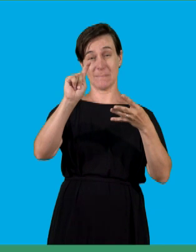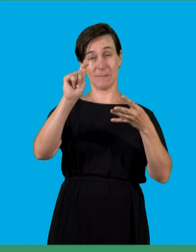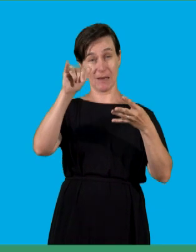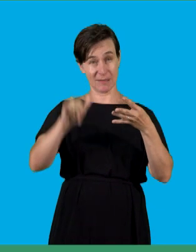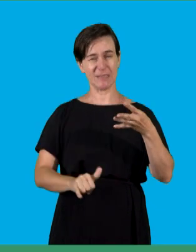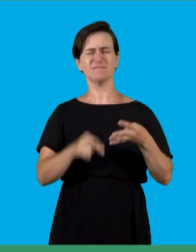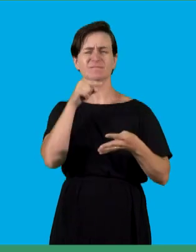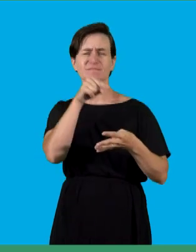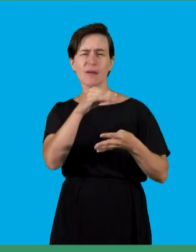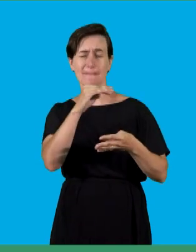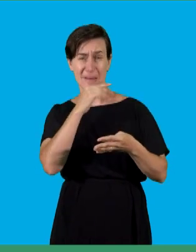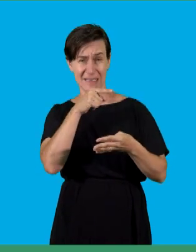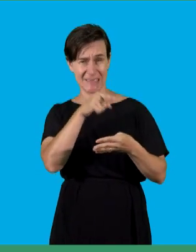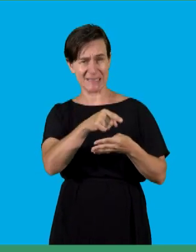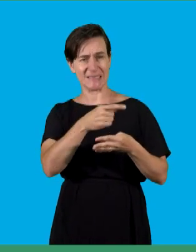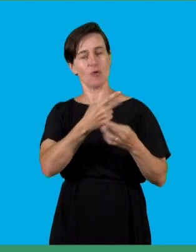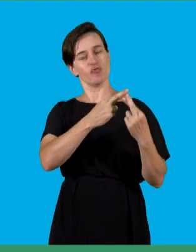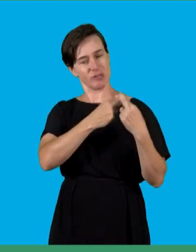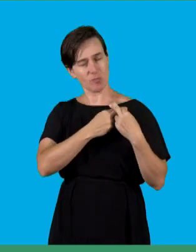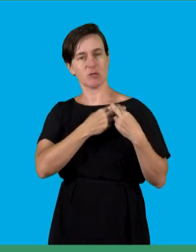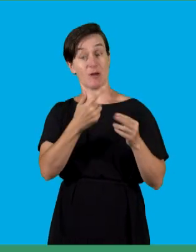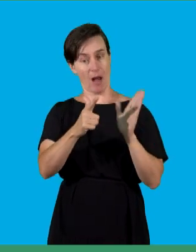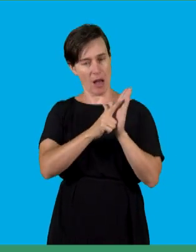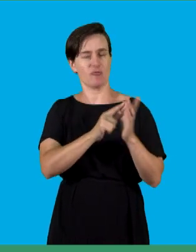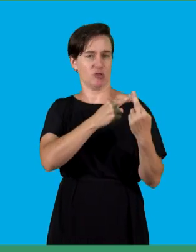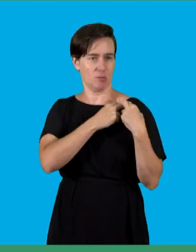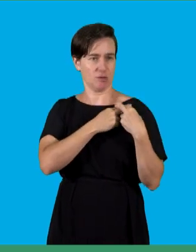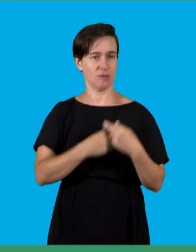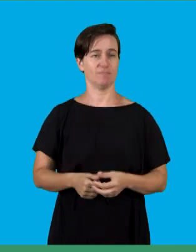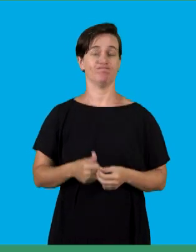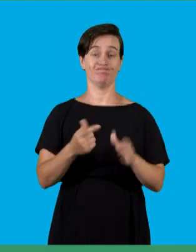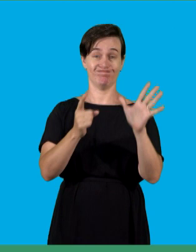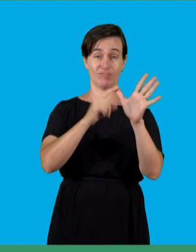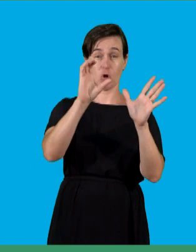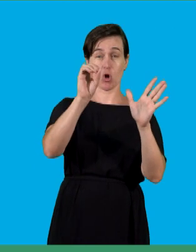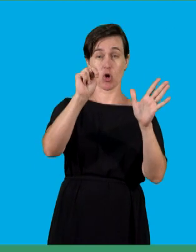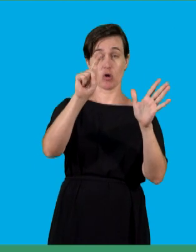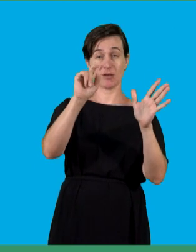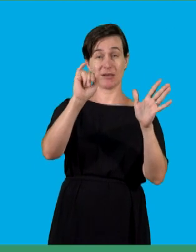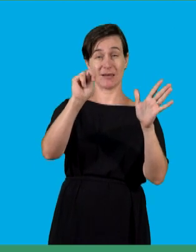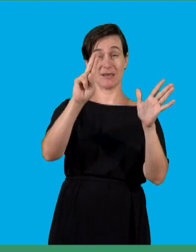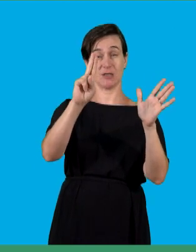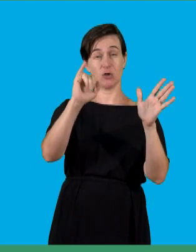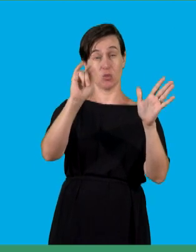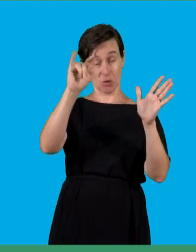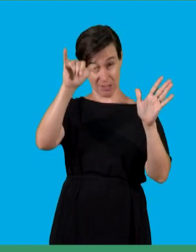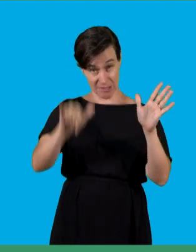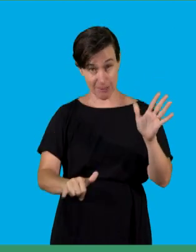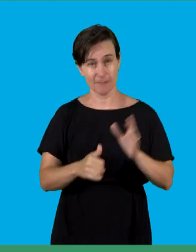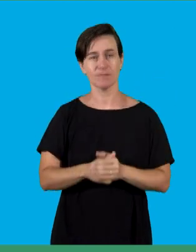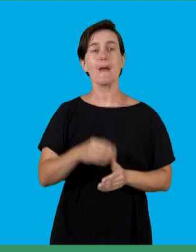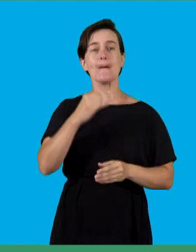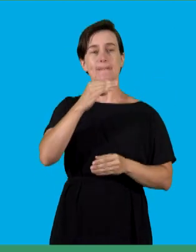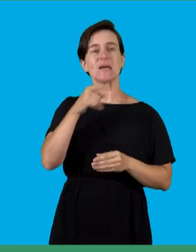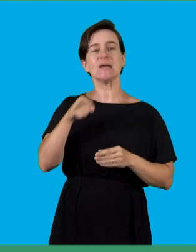the state of being legally responsible for something. We have continuity as a term. It